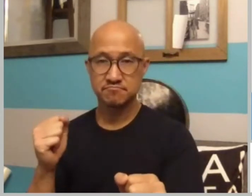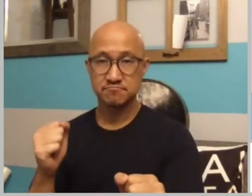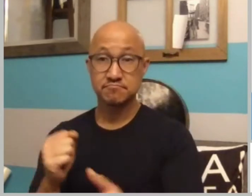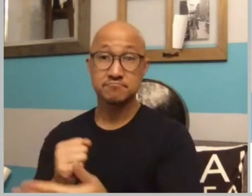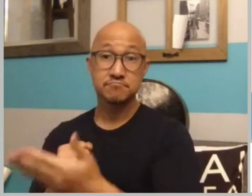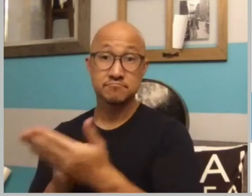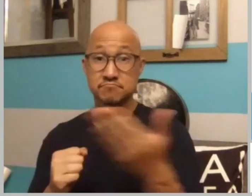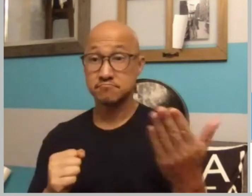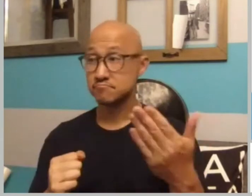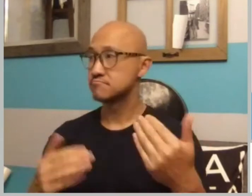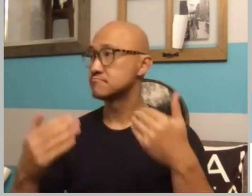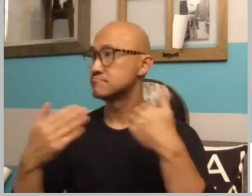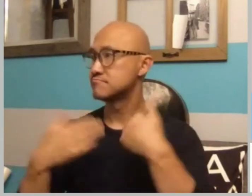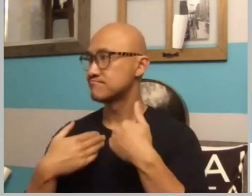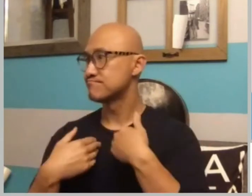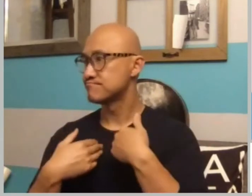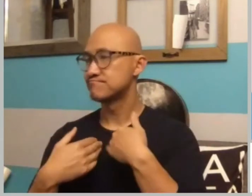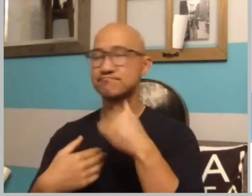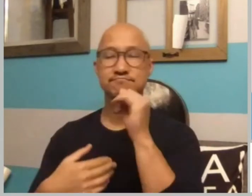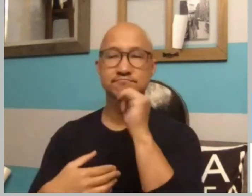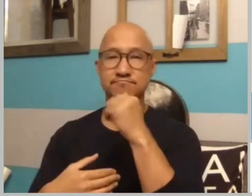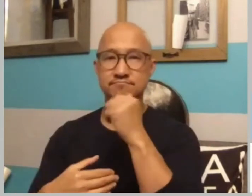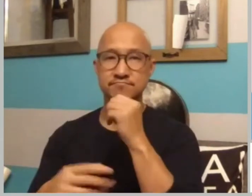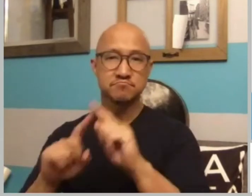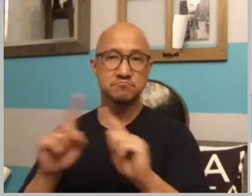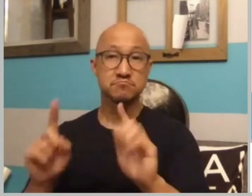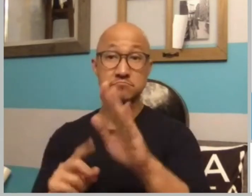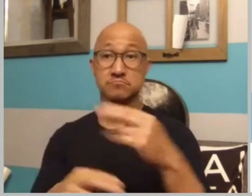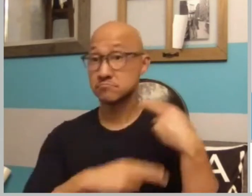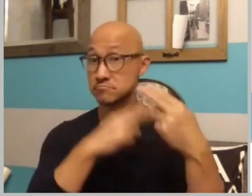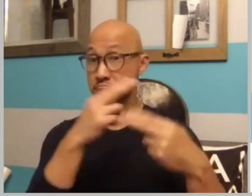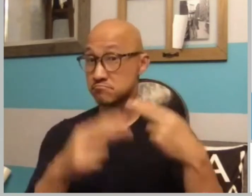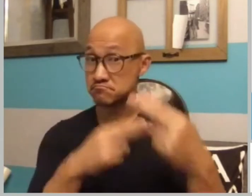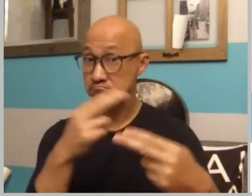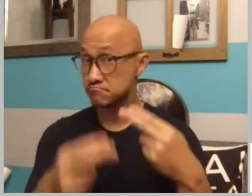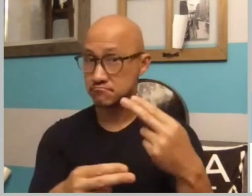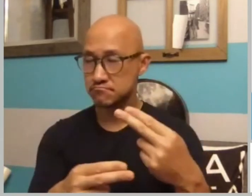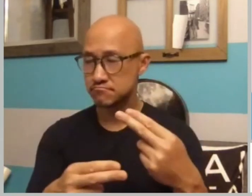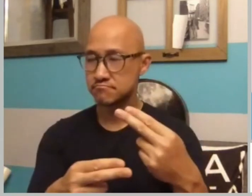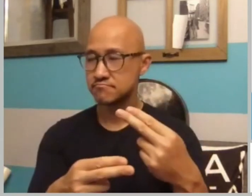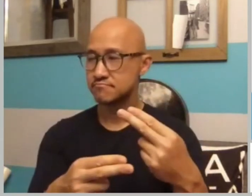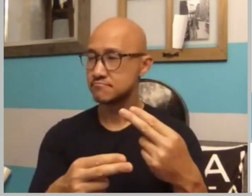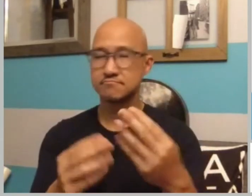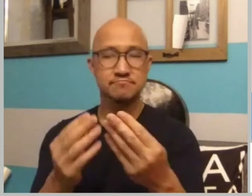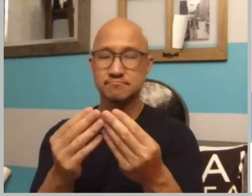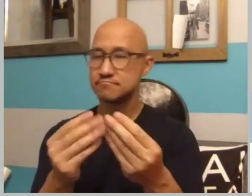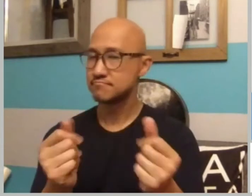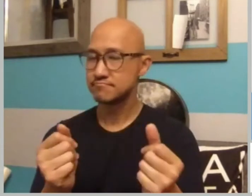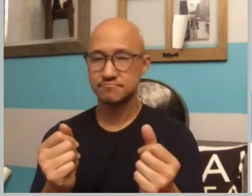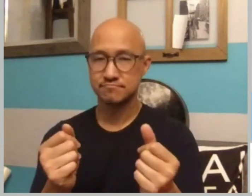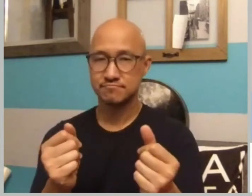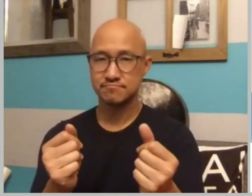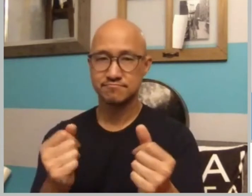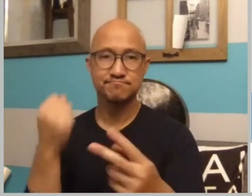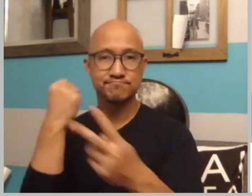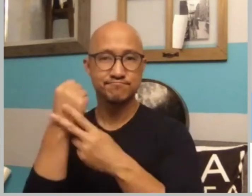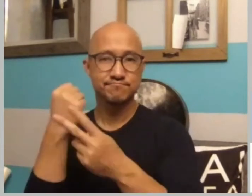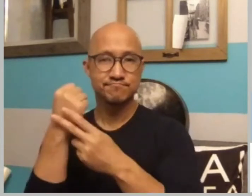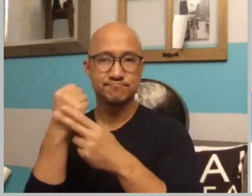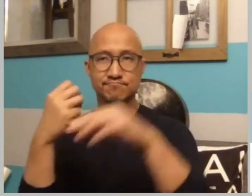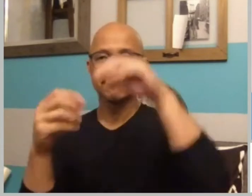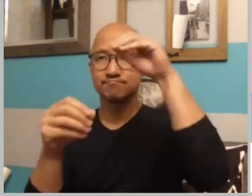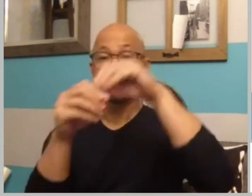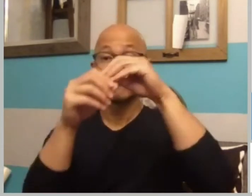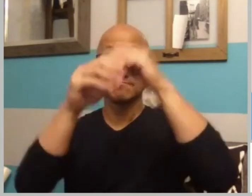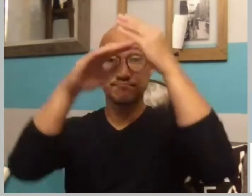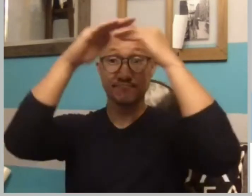unfading, meaning that it never gets worn out. And guess what, brothers and sisters? It's kept in heaven for you, right? It's kept in